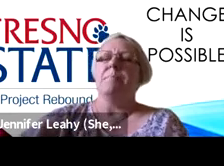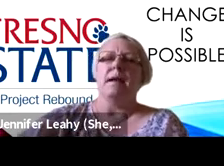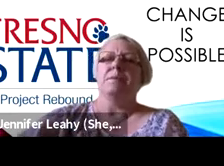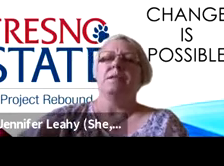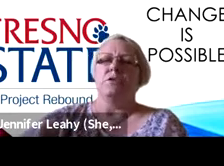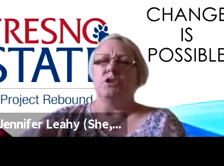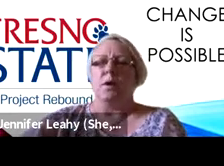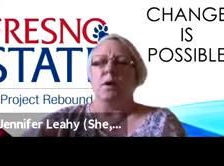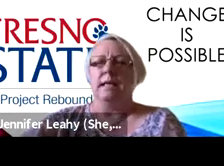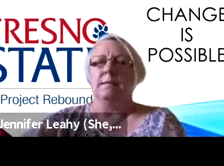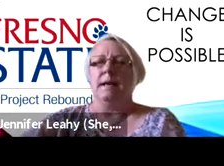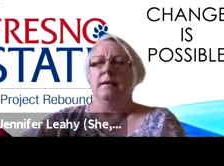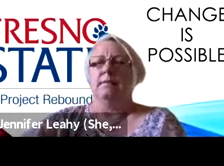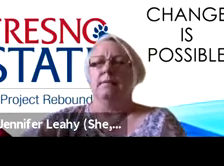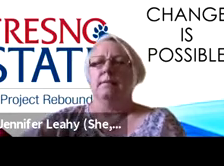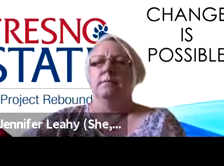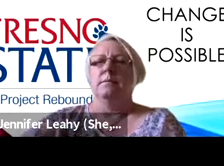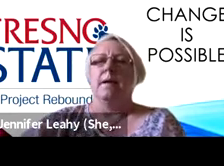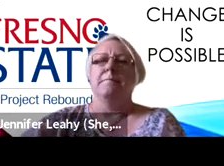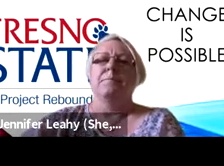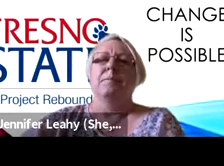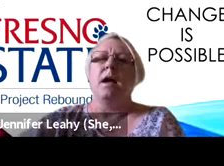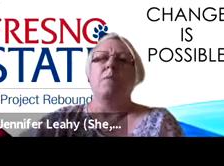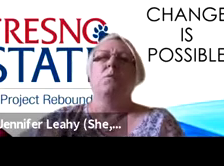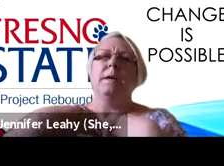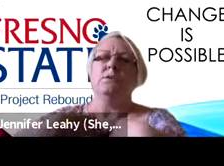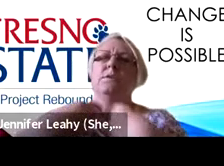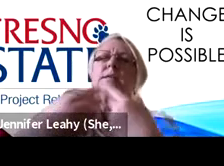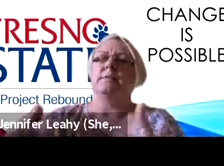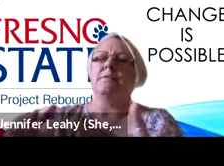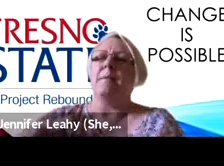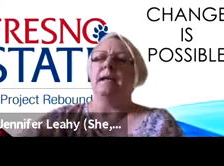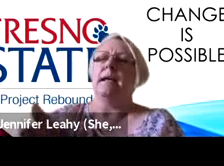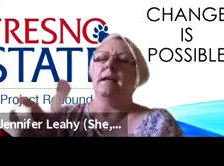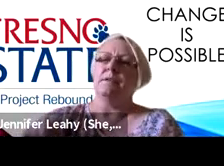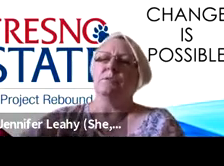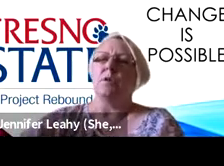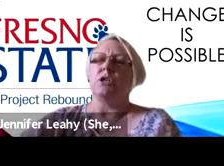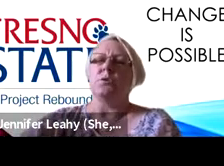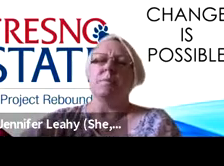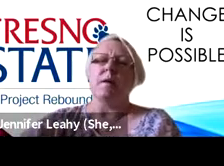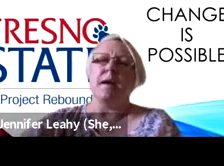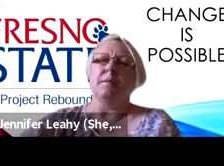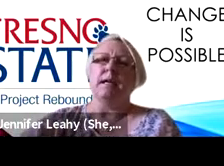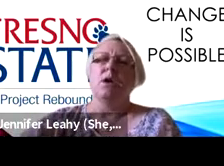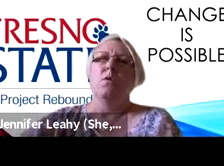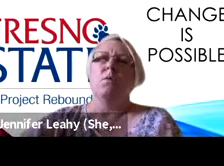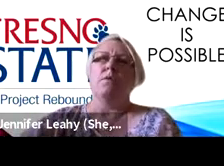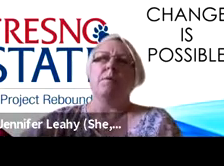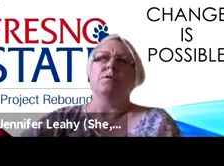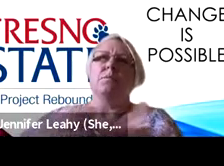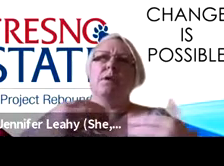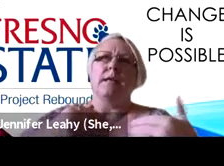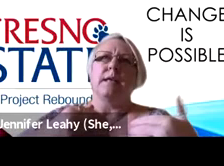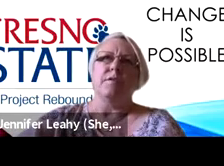help them make up the difference to where they need to be. Okay. We do this as a family. And if this was our Project Rebound family, whether